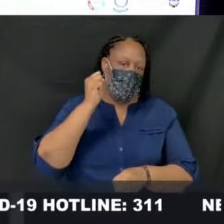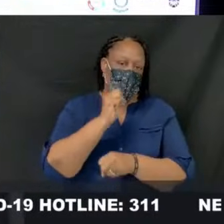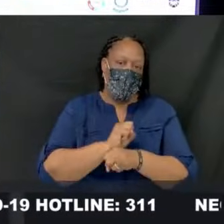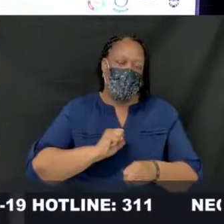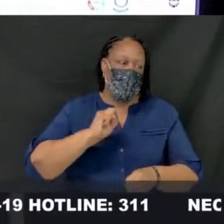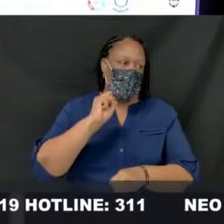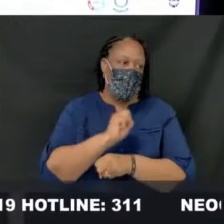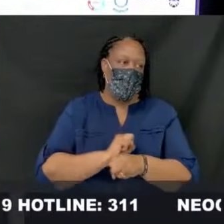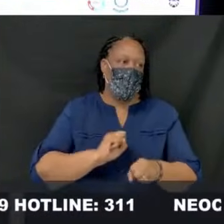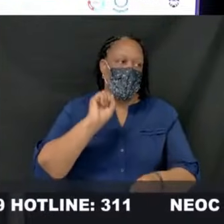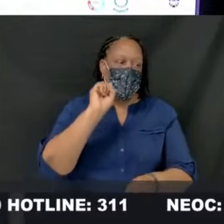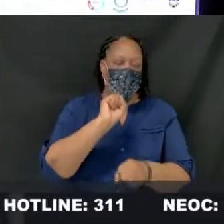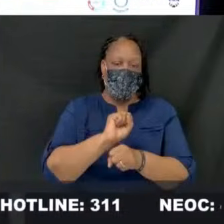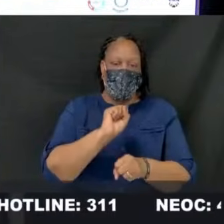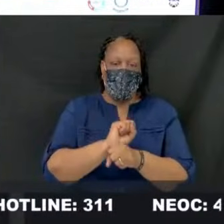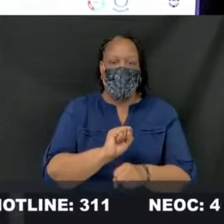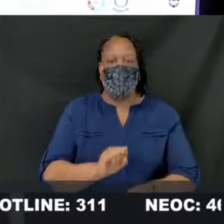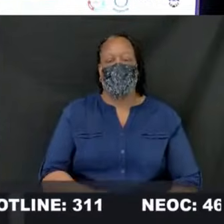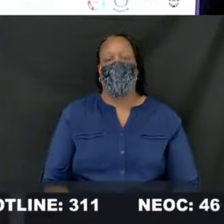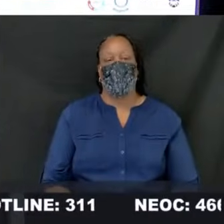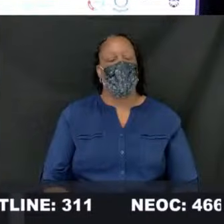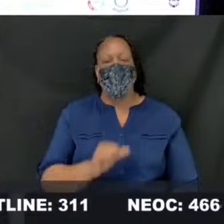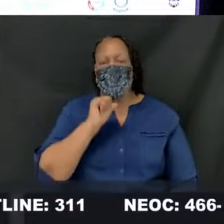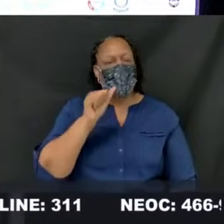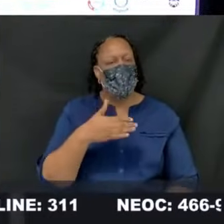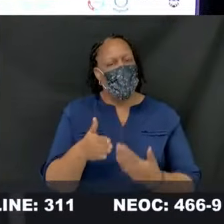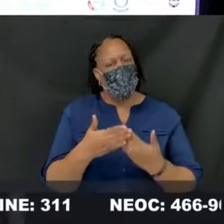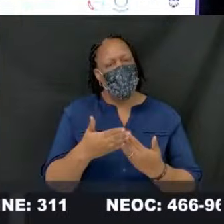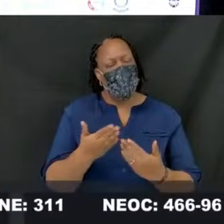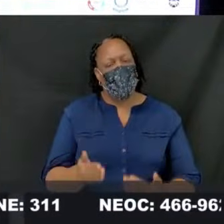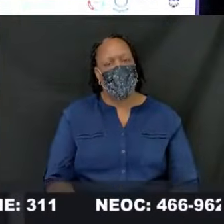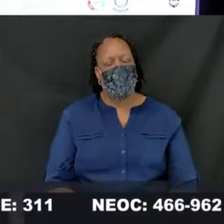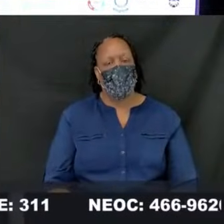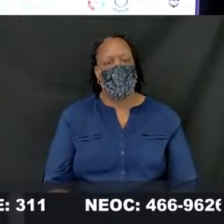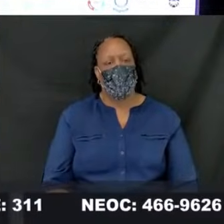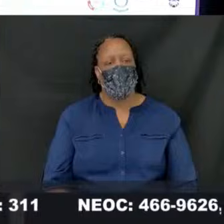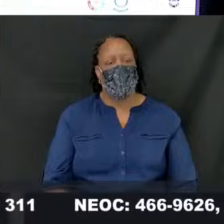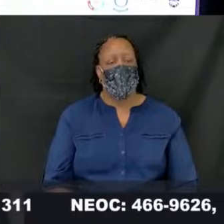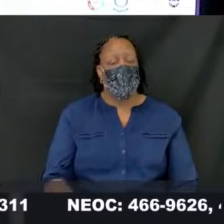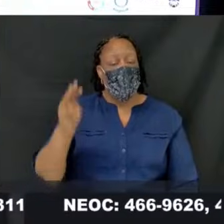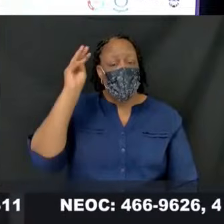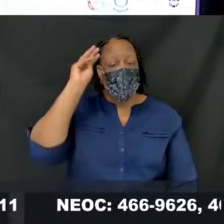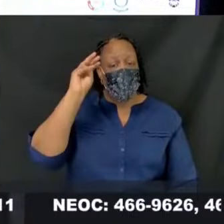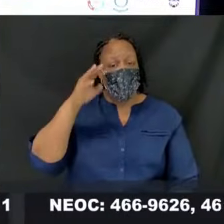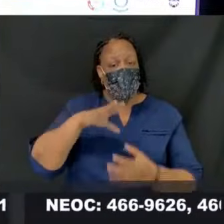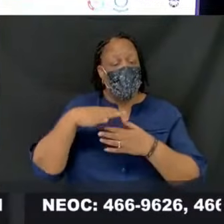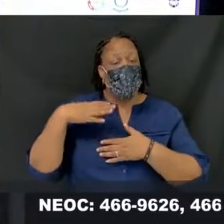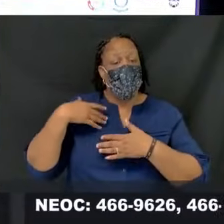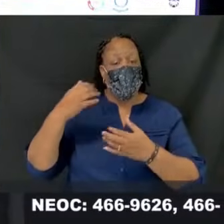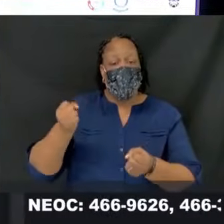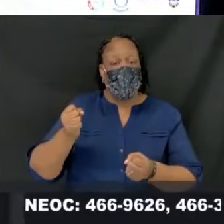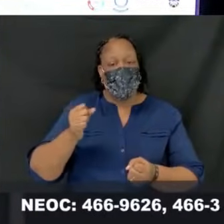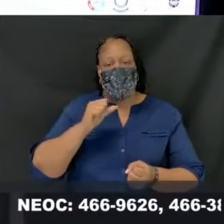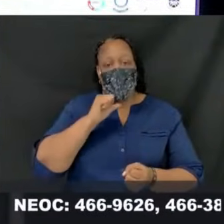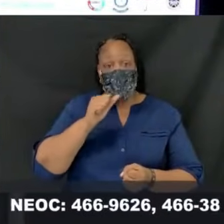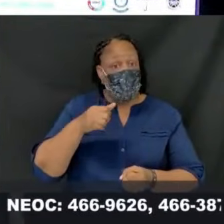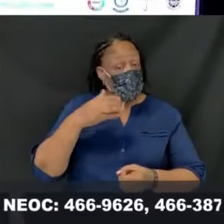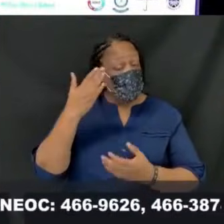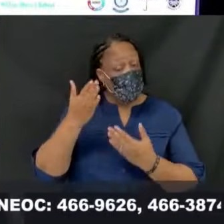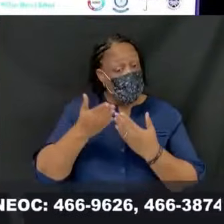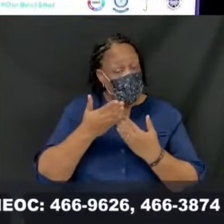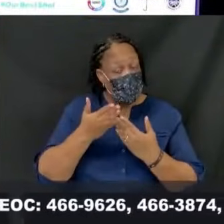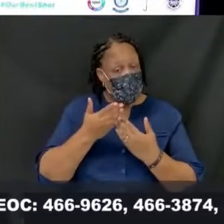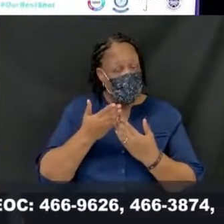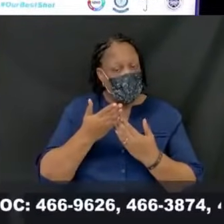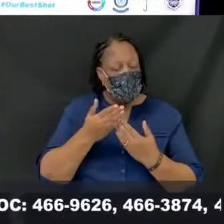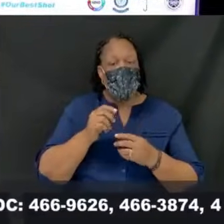this pandemic. It is not easy. We know that the Ministry of Health does not have it easy, but we have to exercise some sort of a